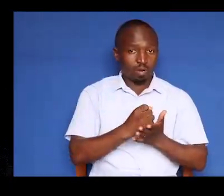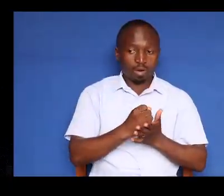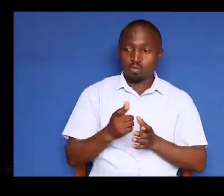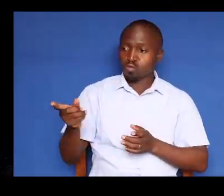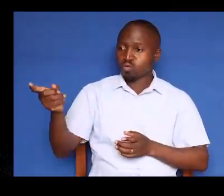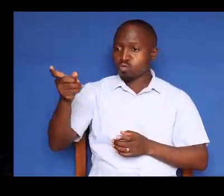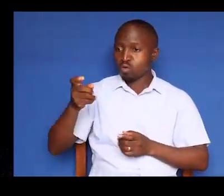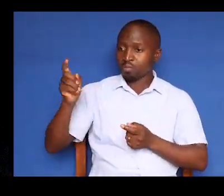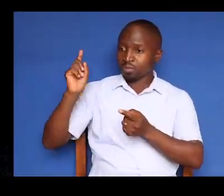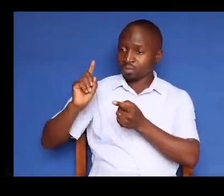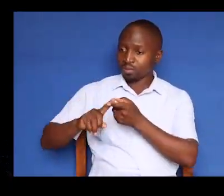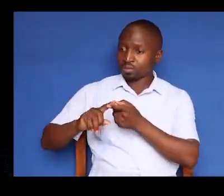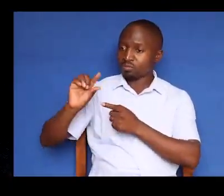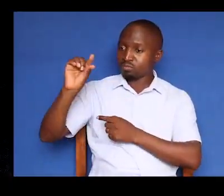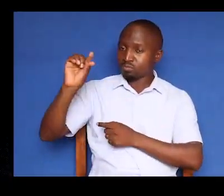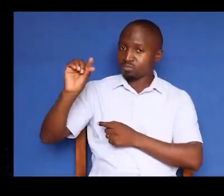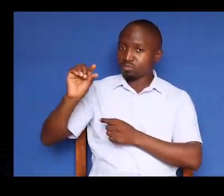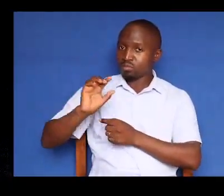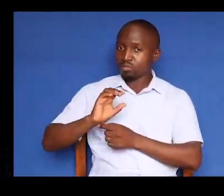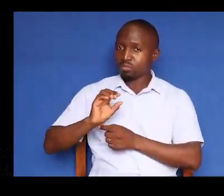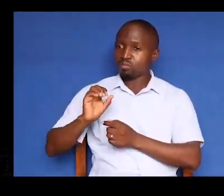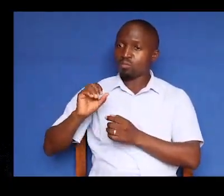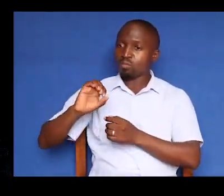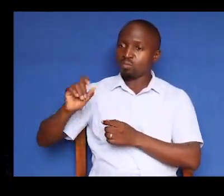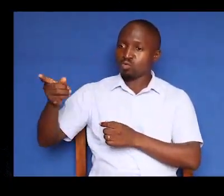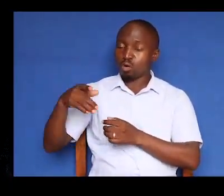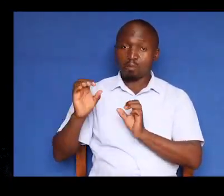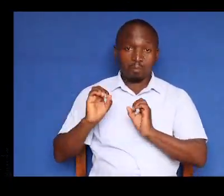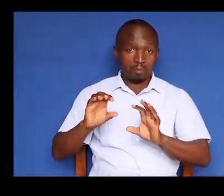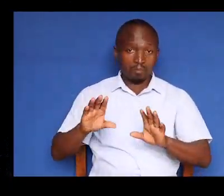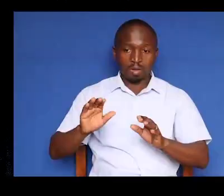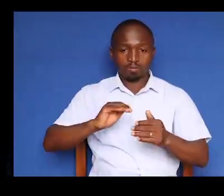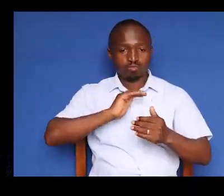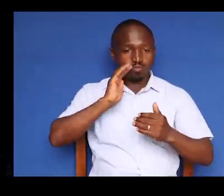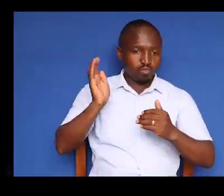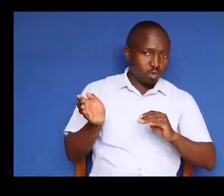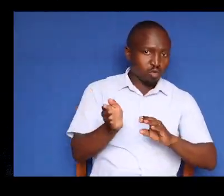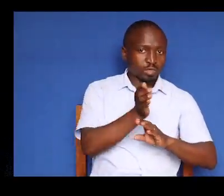take this new loan of 10,000 to pay the old